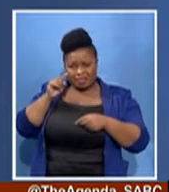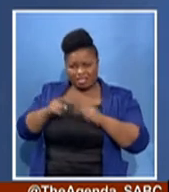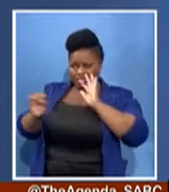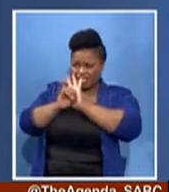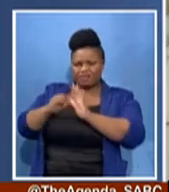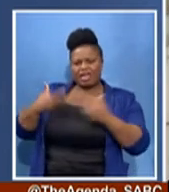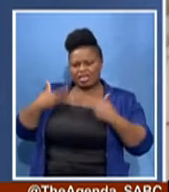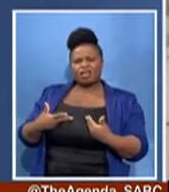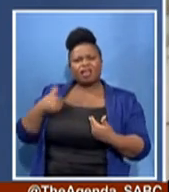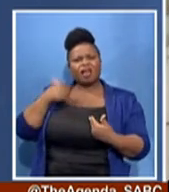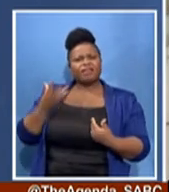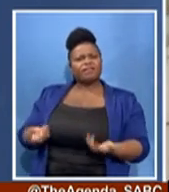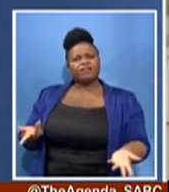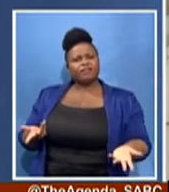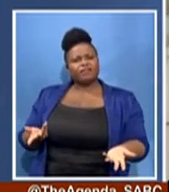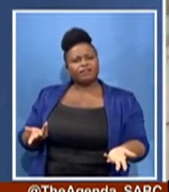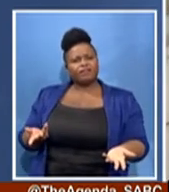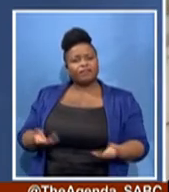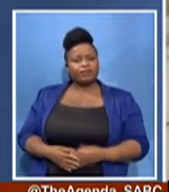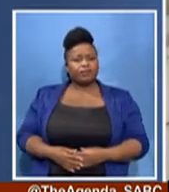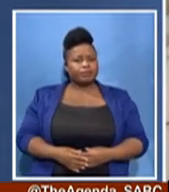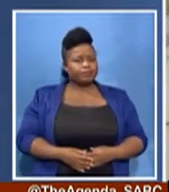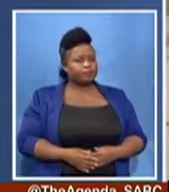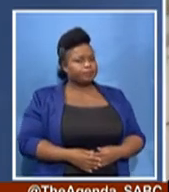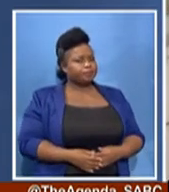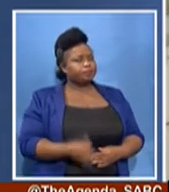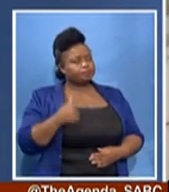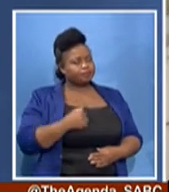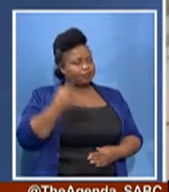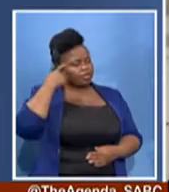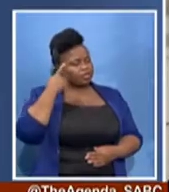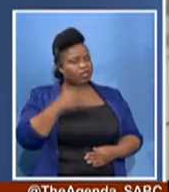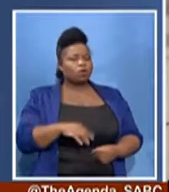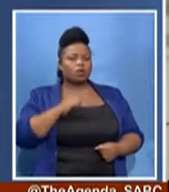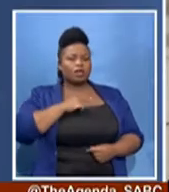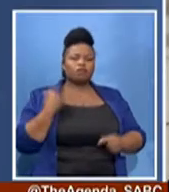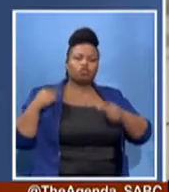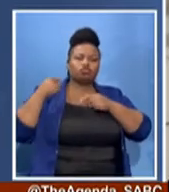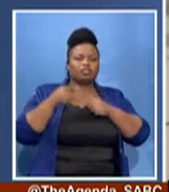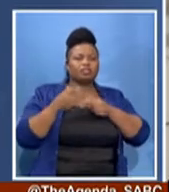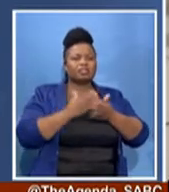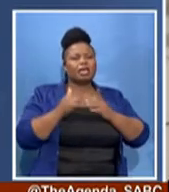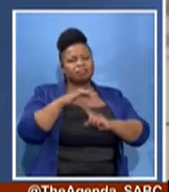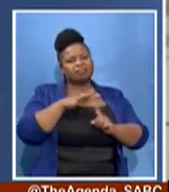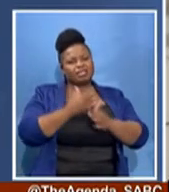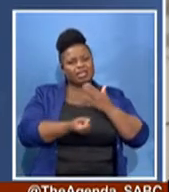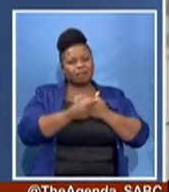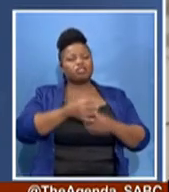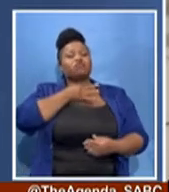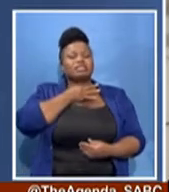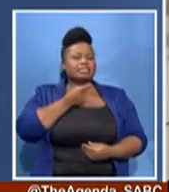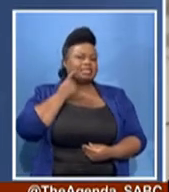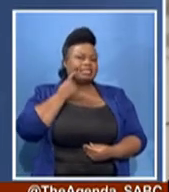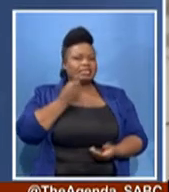Well, I think for the there are genetic conditions that increase your risk. And there, very often people will either have had